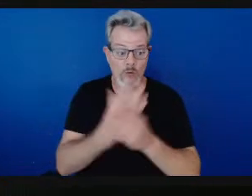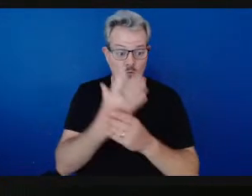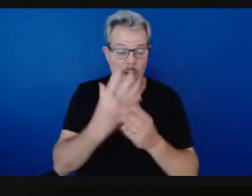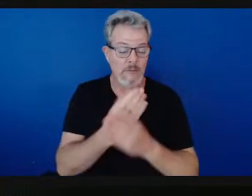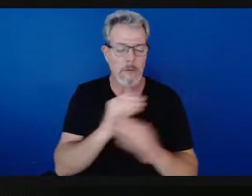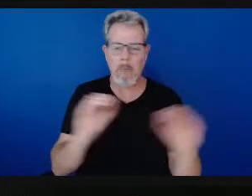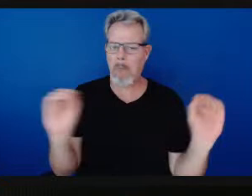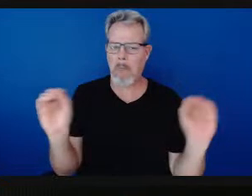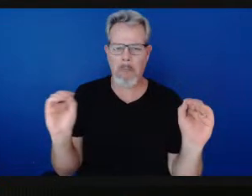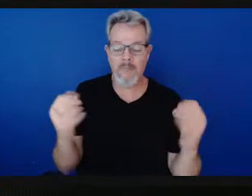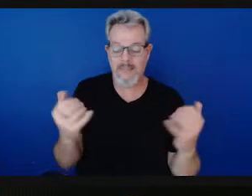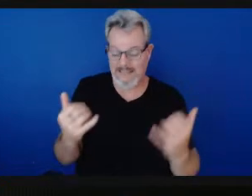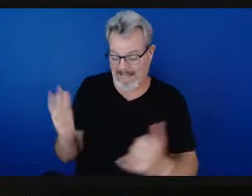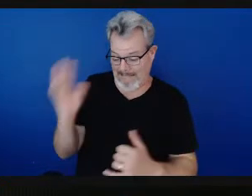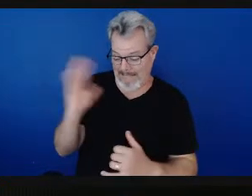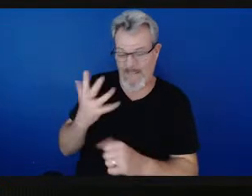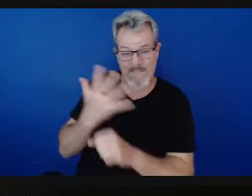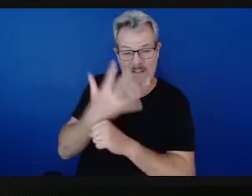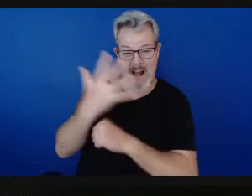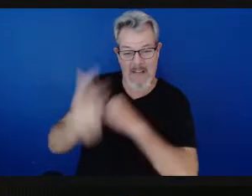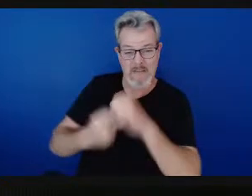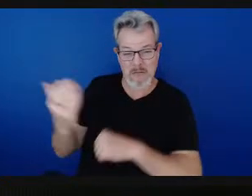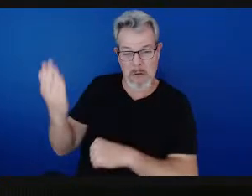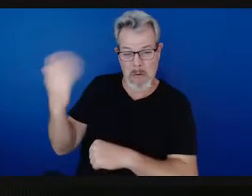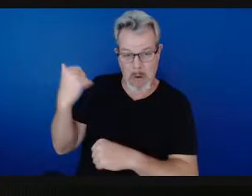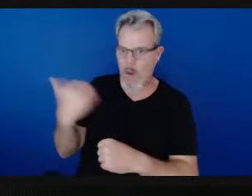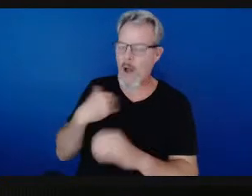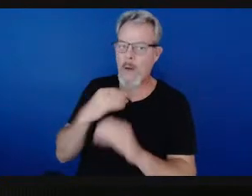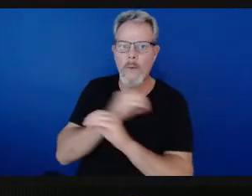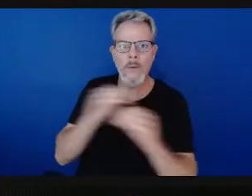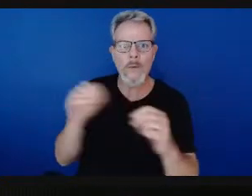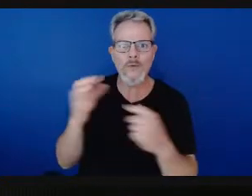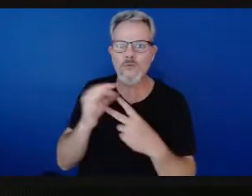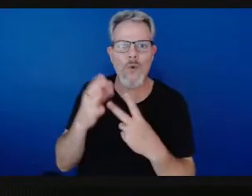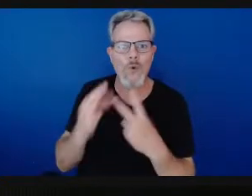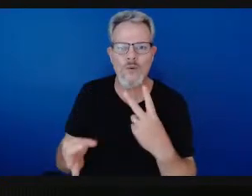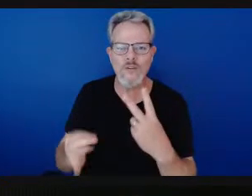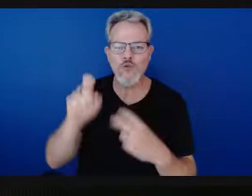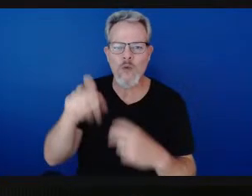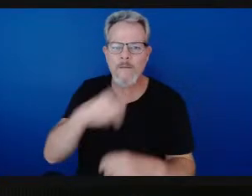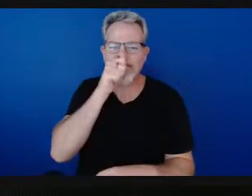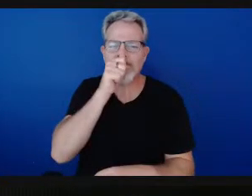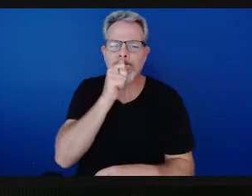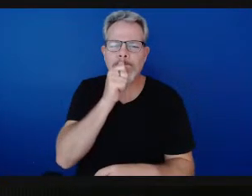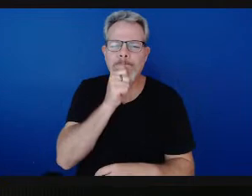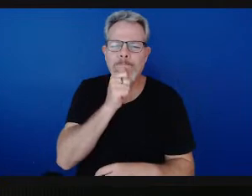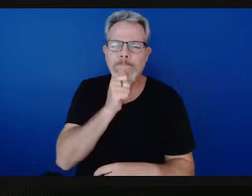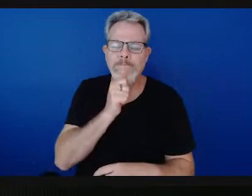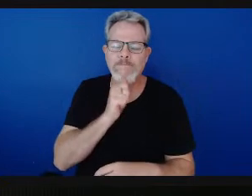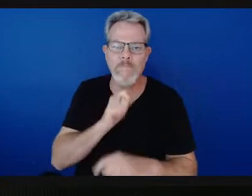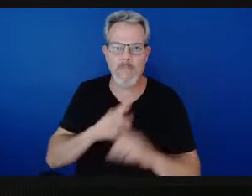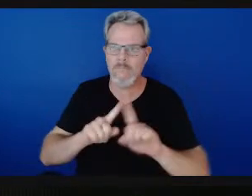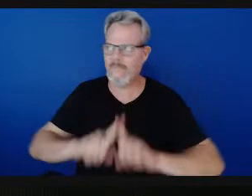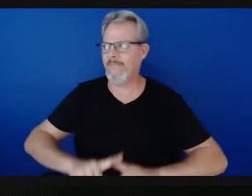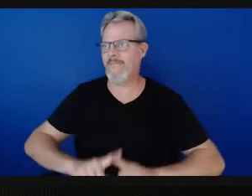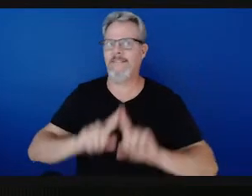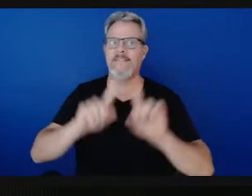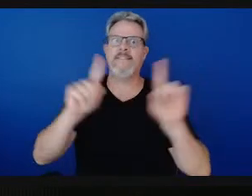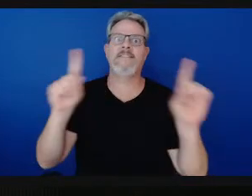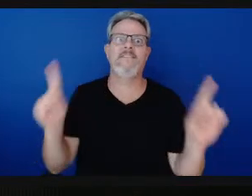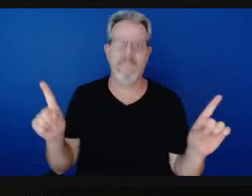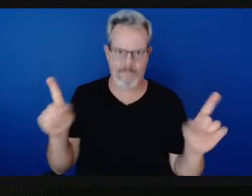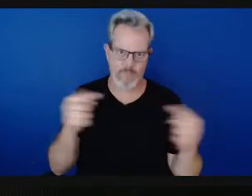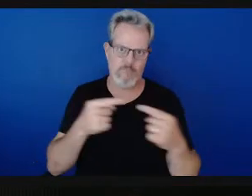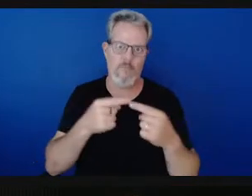isn't 2018 where you had no choice and you just had to deal with it. I mean, it's a night and day difference. So